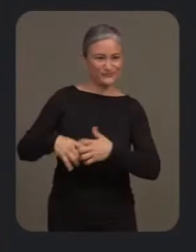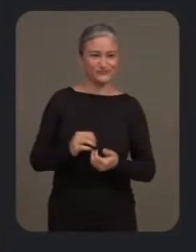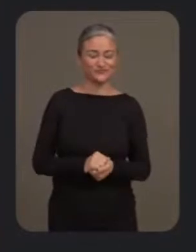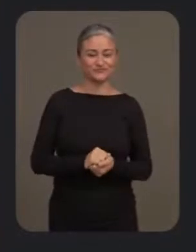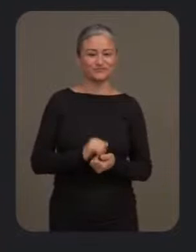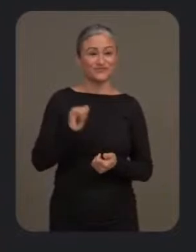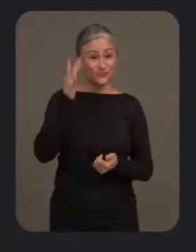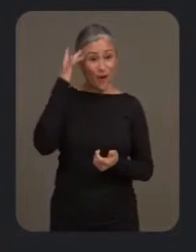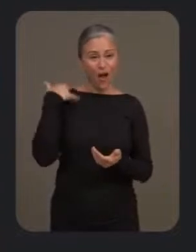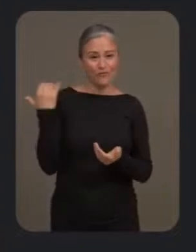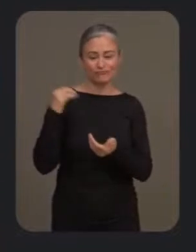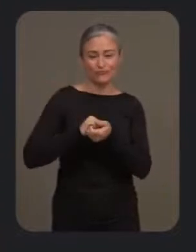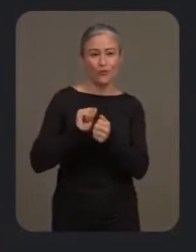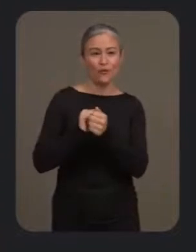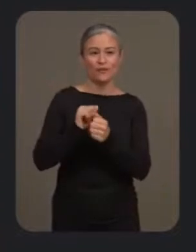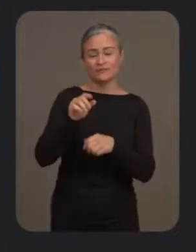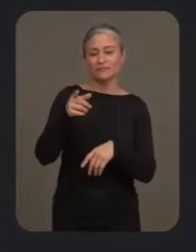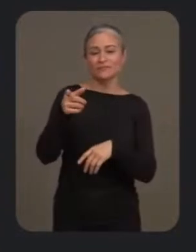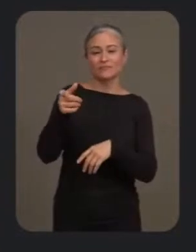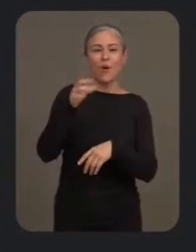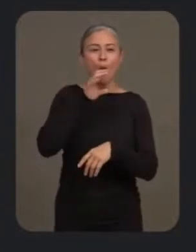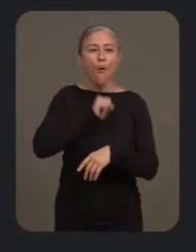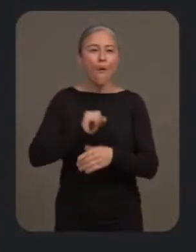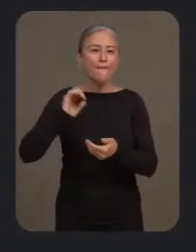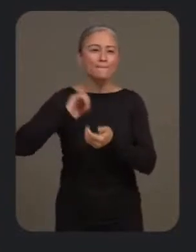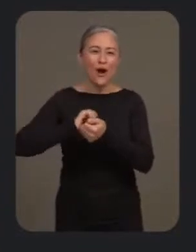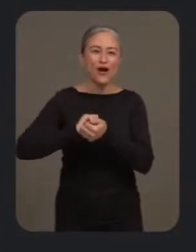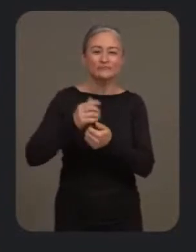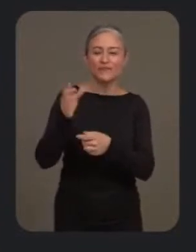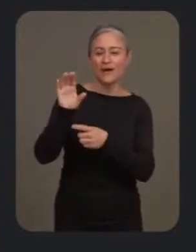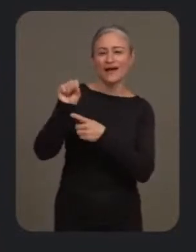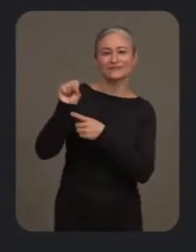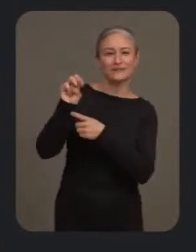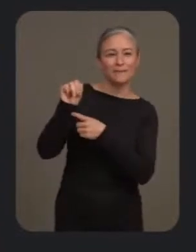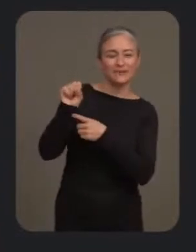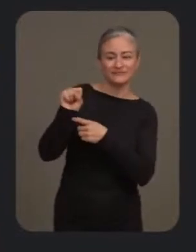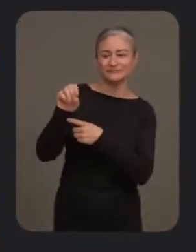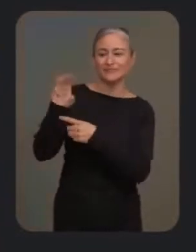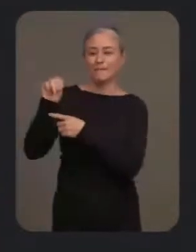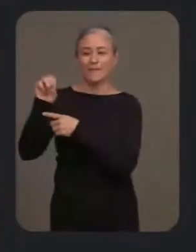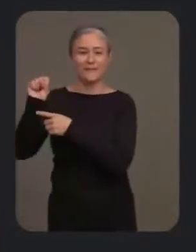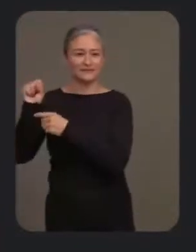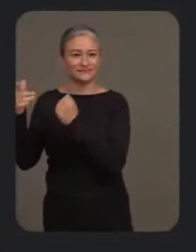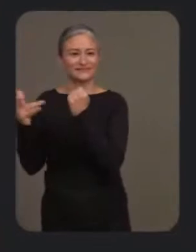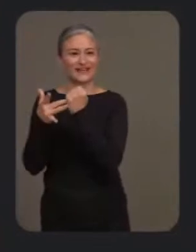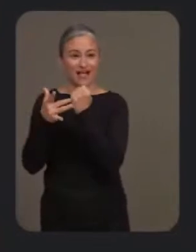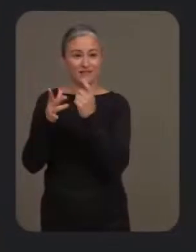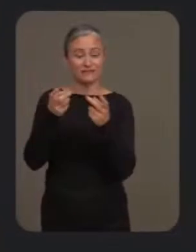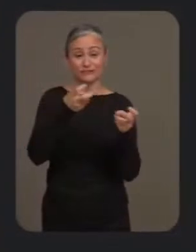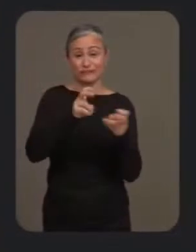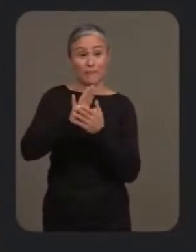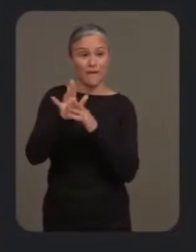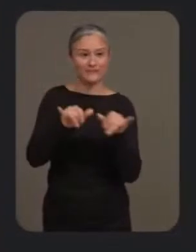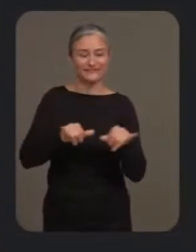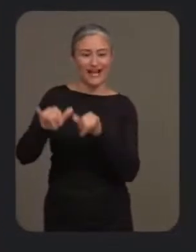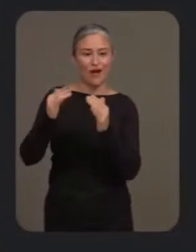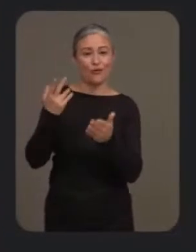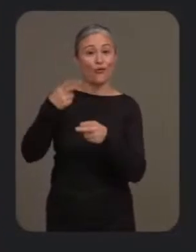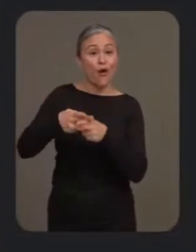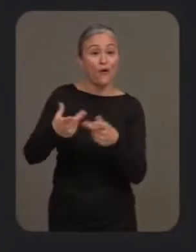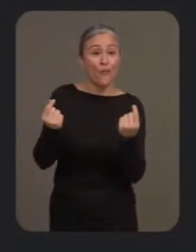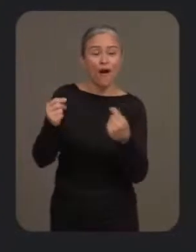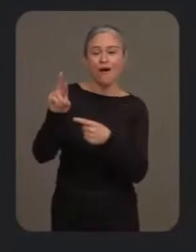That's why we've worked with our partners on upgrading old SMS and MMS technology to a modern standard called